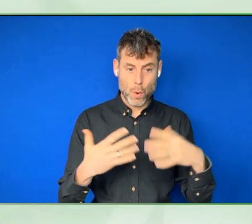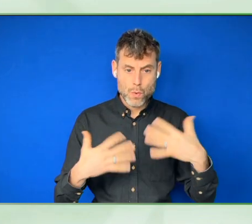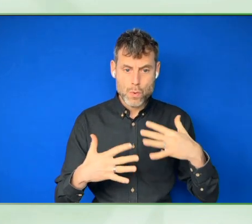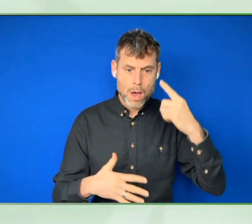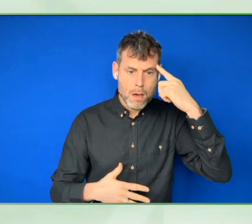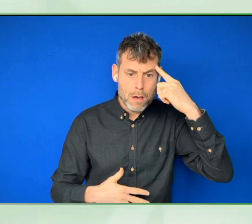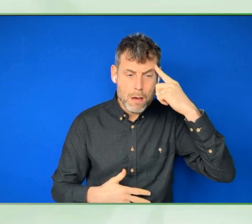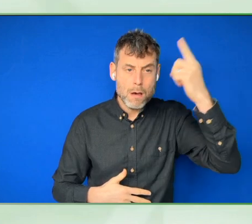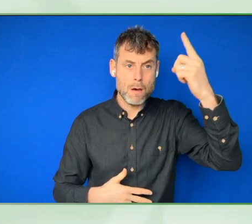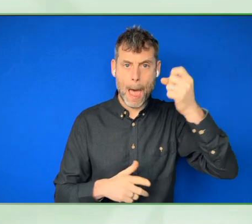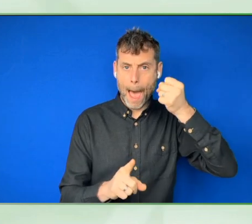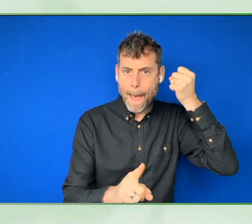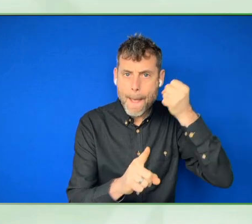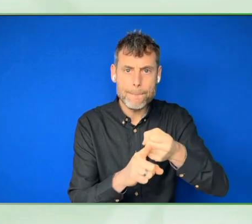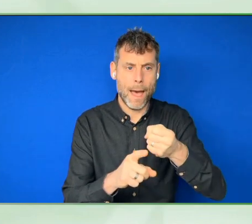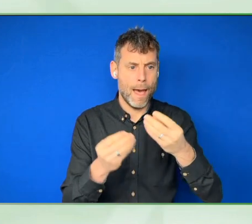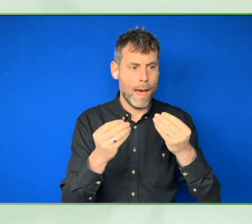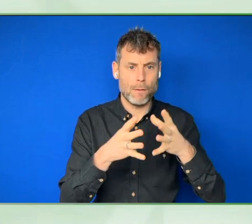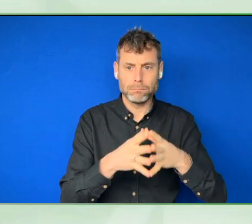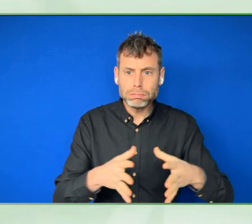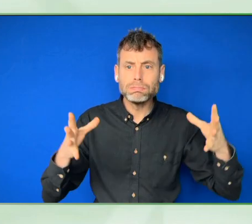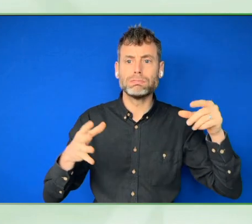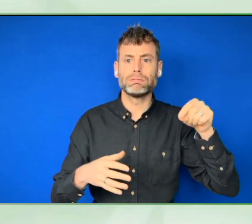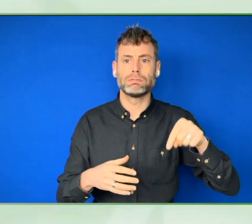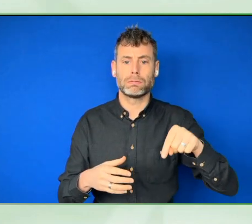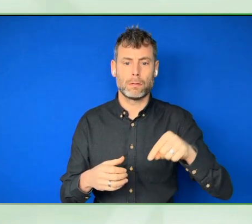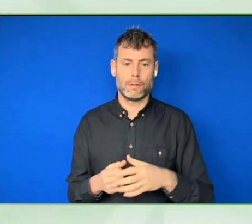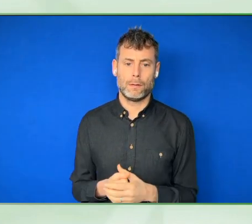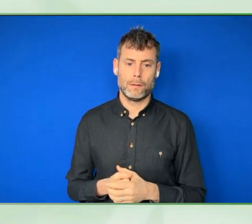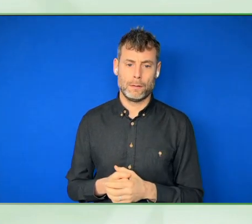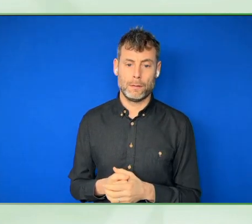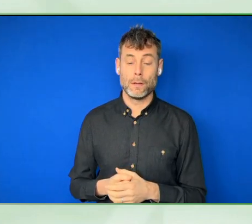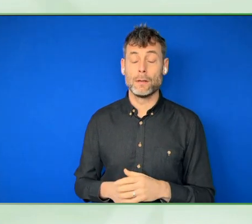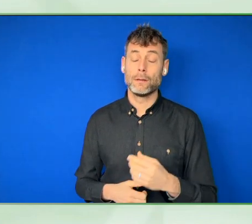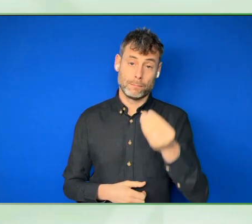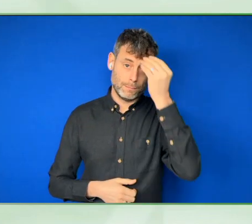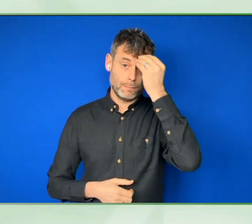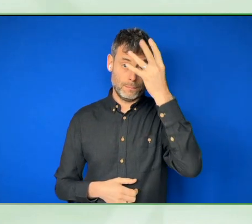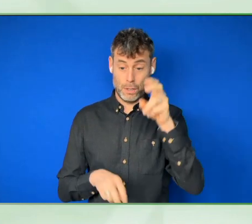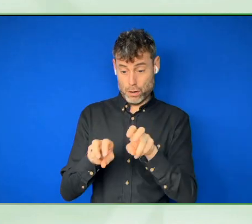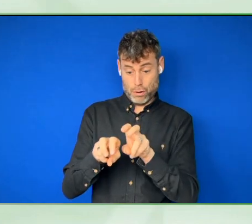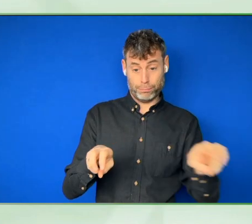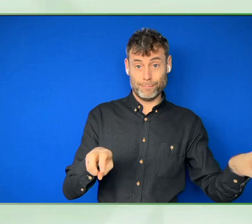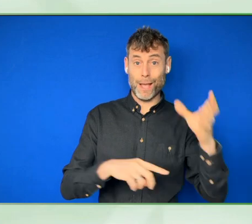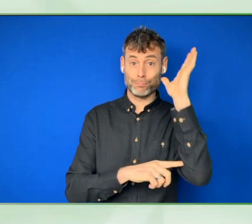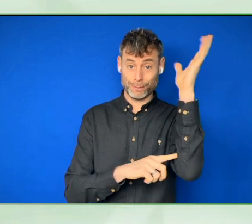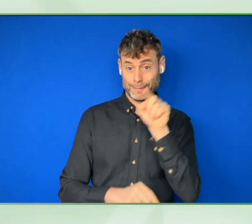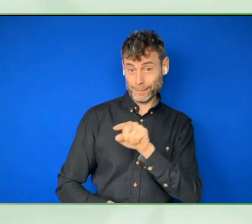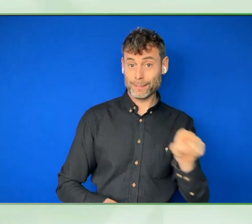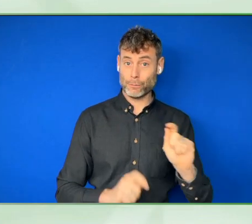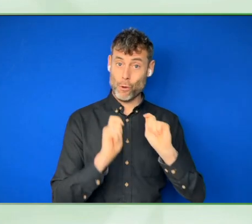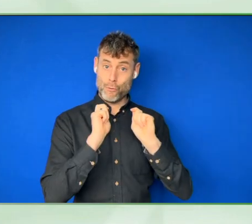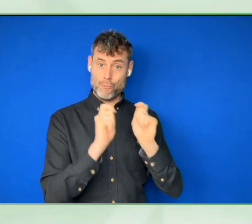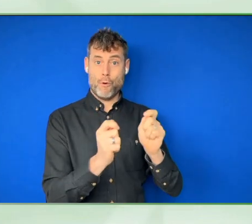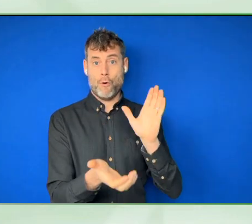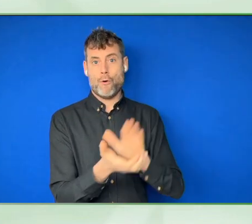great examples, in fact, awardees of this year's Zero Project, of how technology was used as a solution